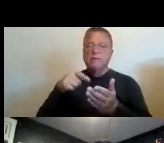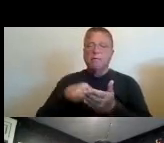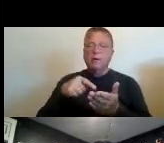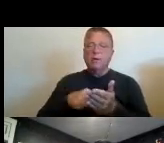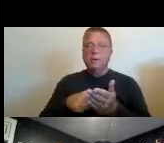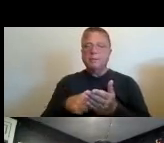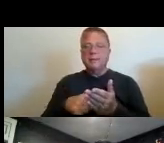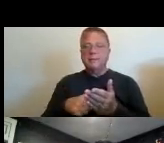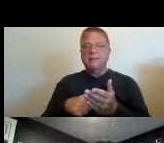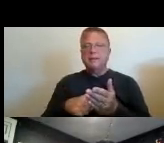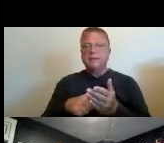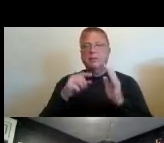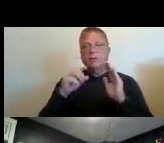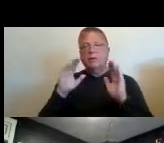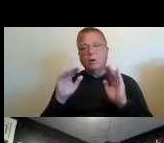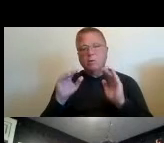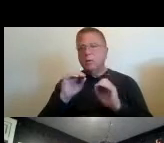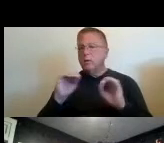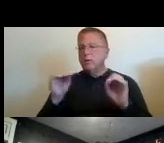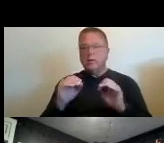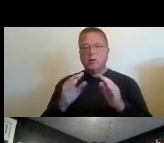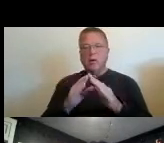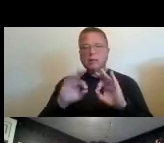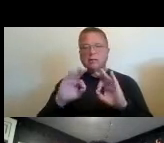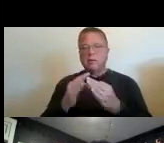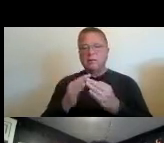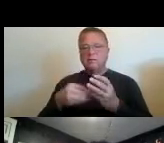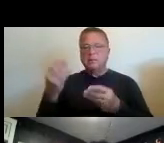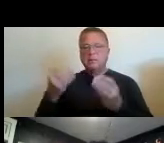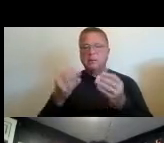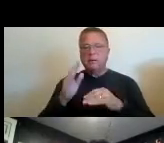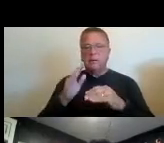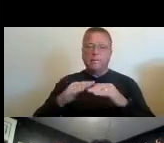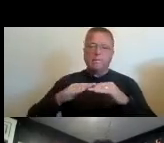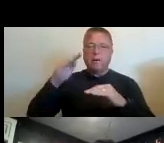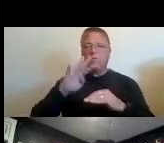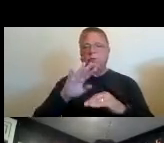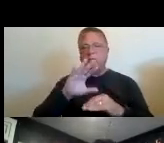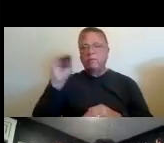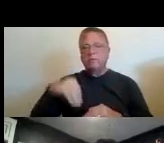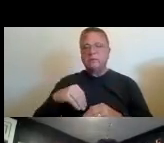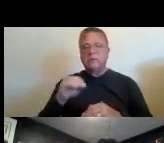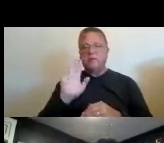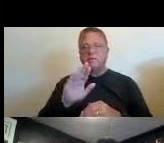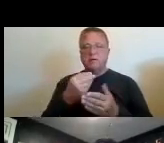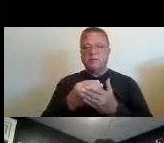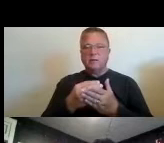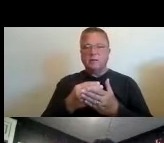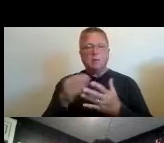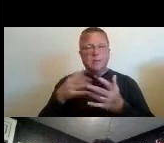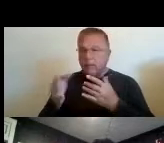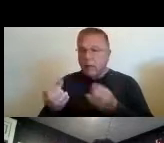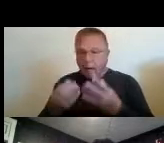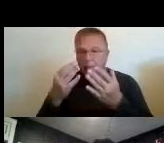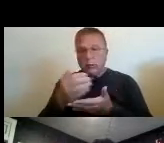hope that no household will spend more than 45% of their income, regardless of what that income is, on the combination